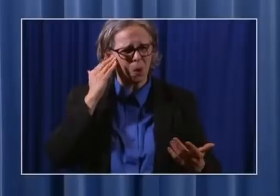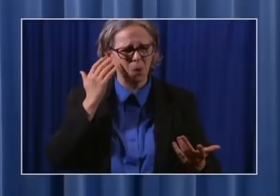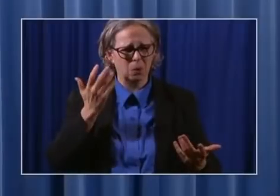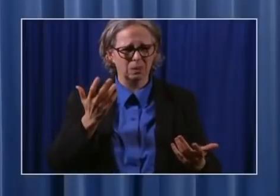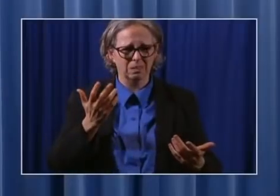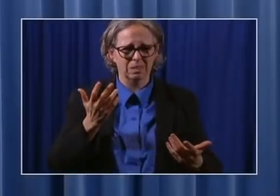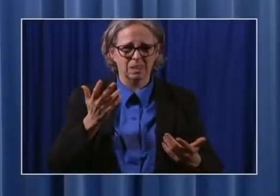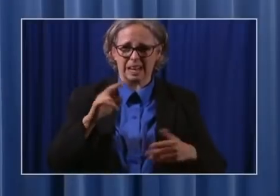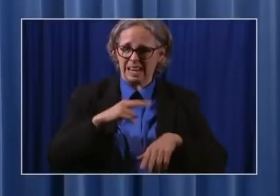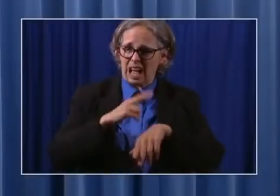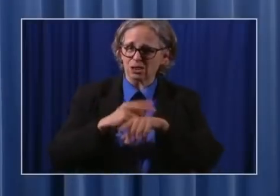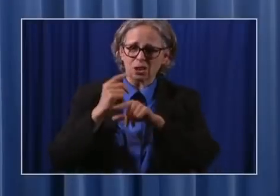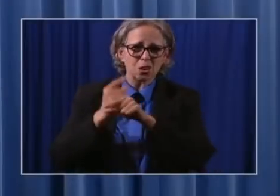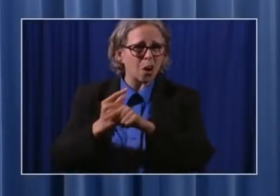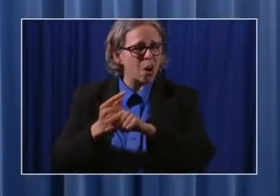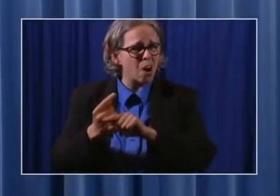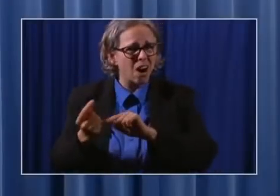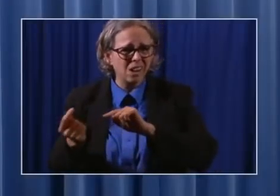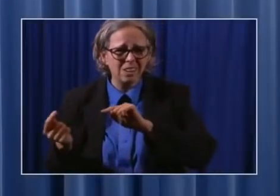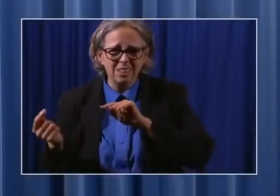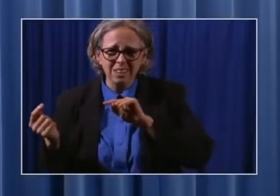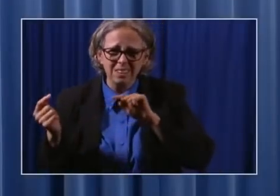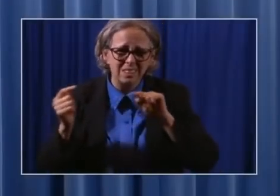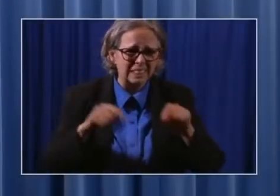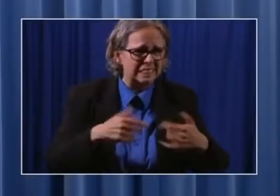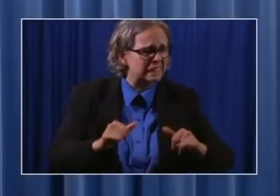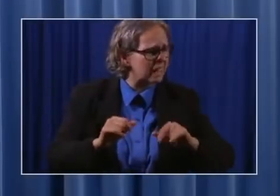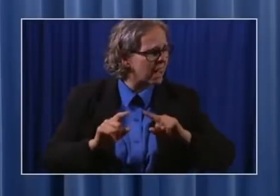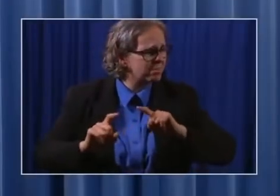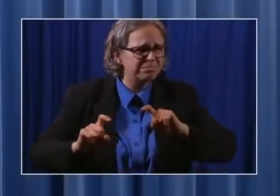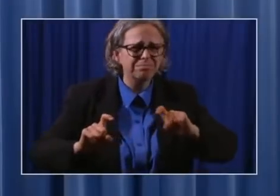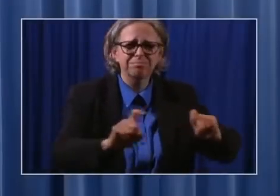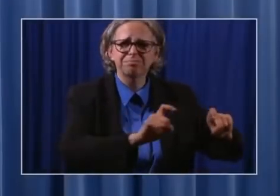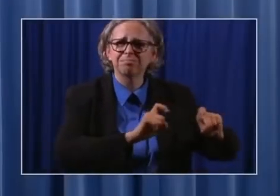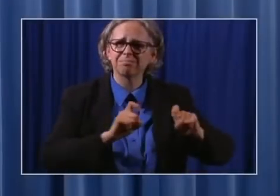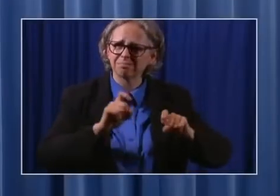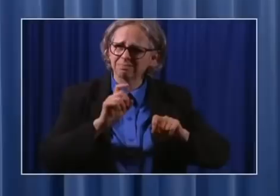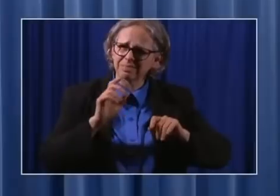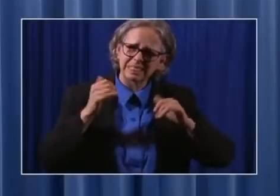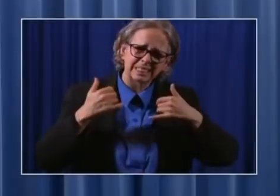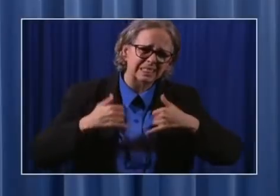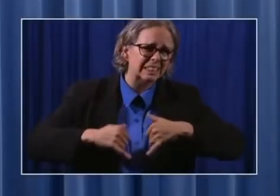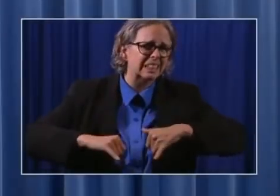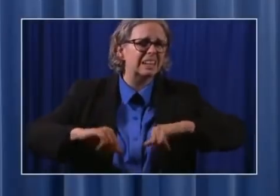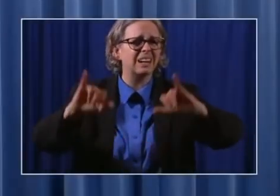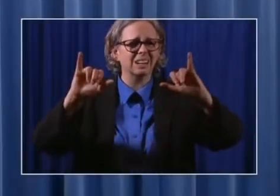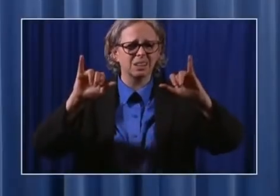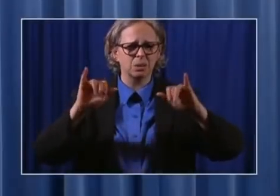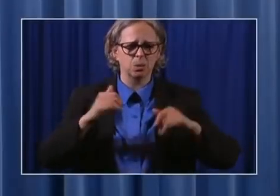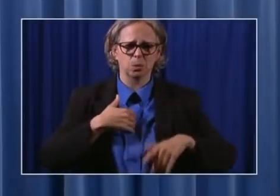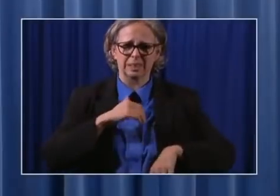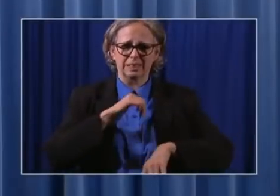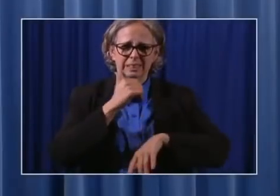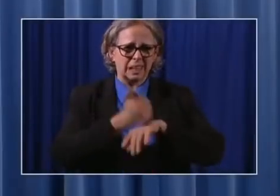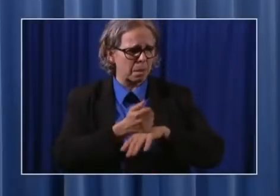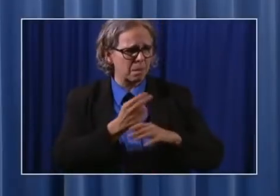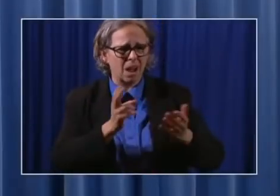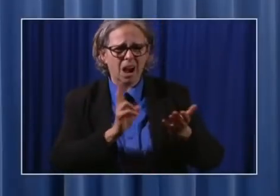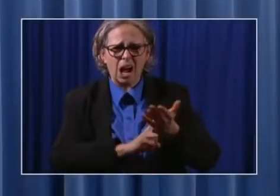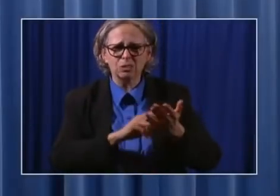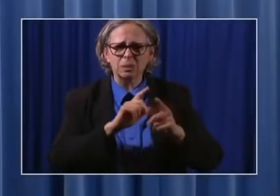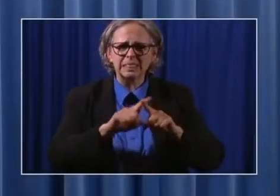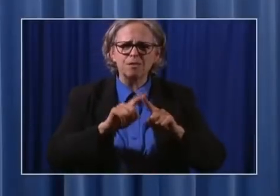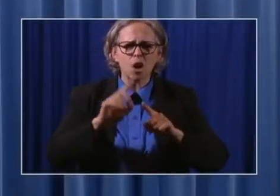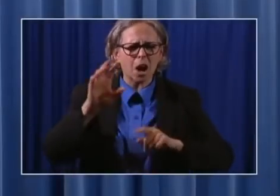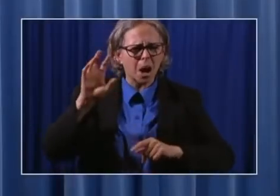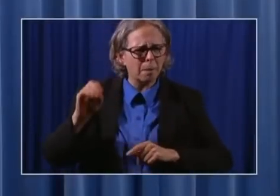completing testing at nursing homes. We are contracting with companies, and we'll announce this next